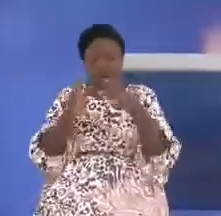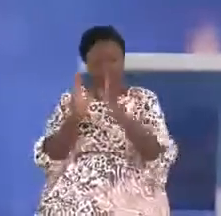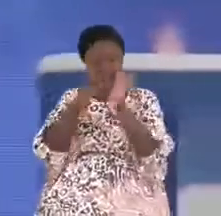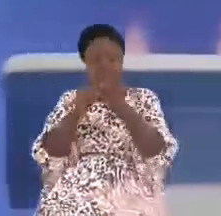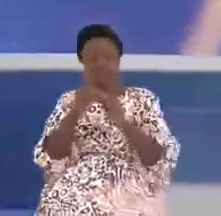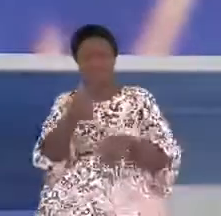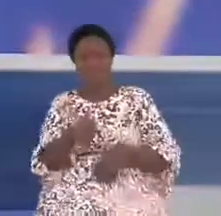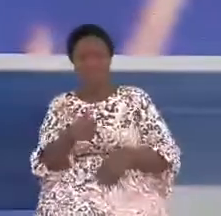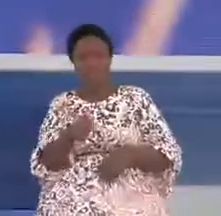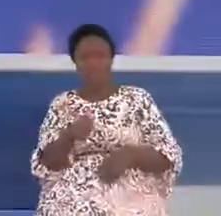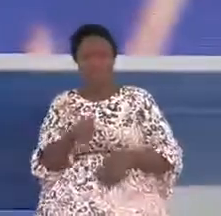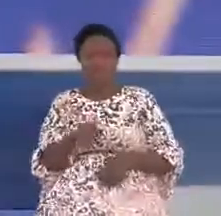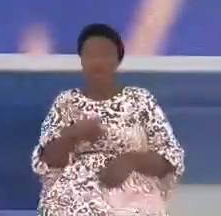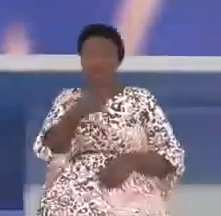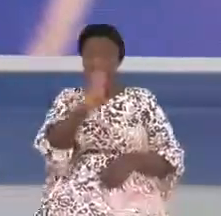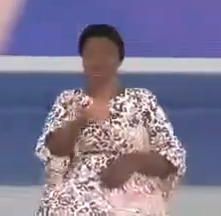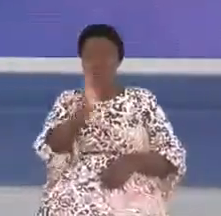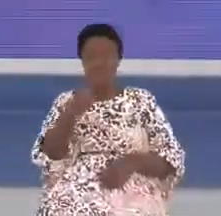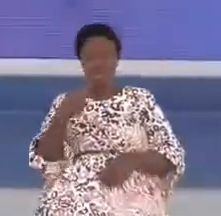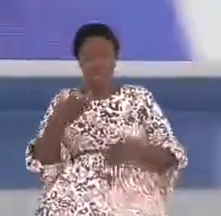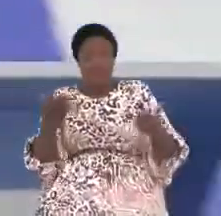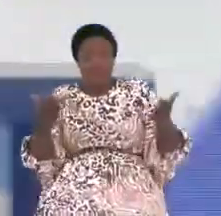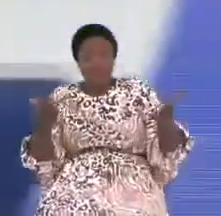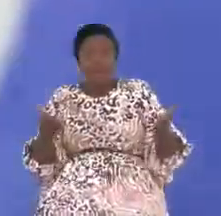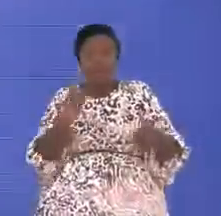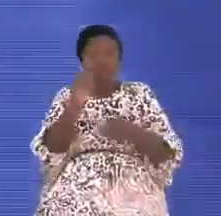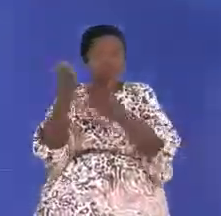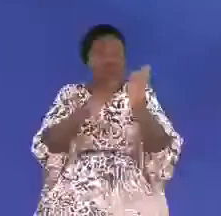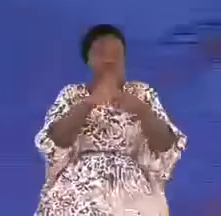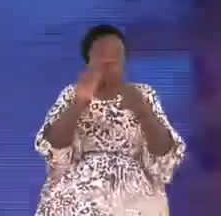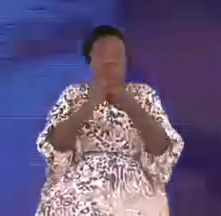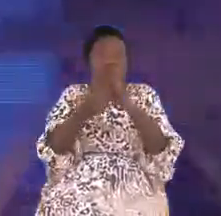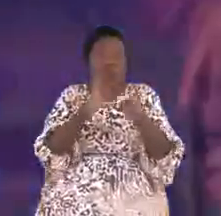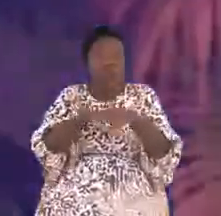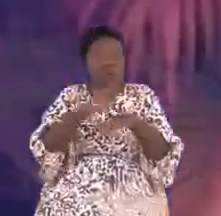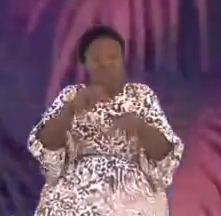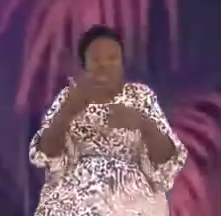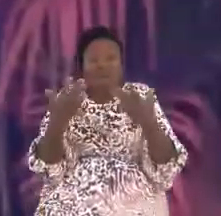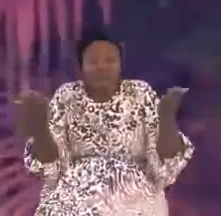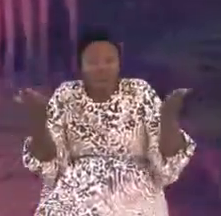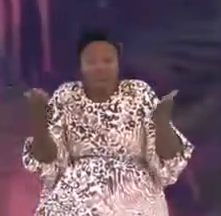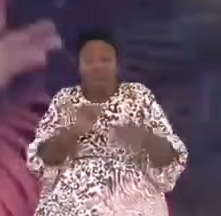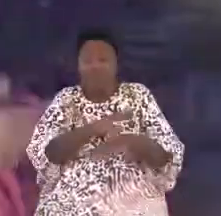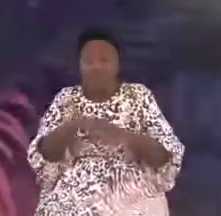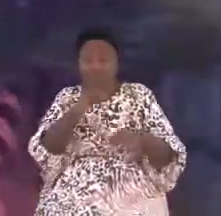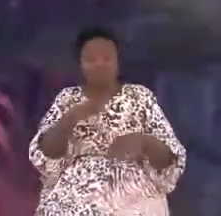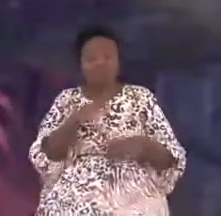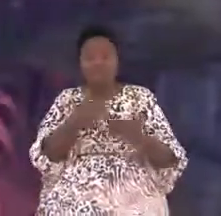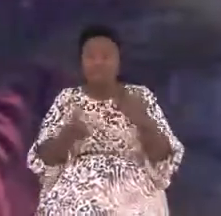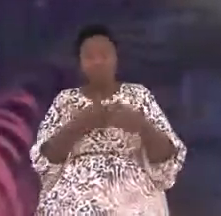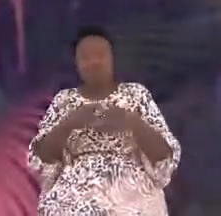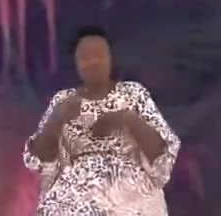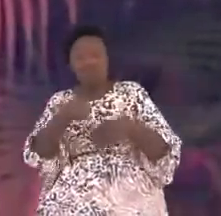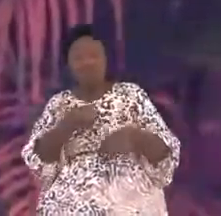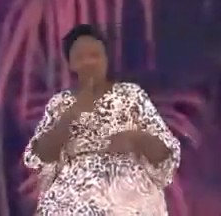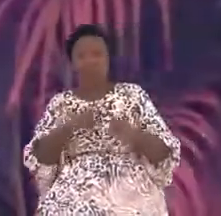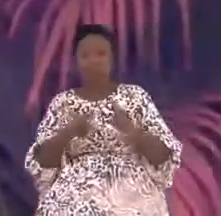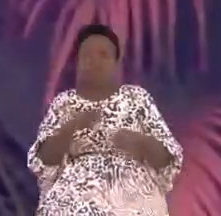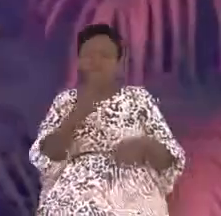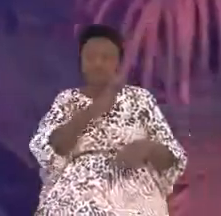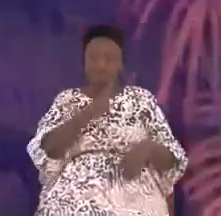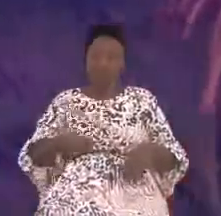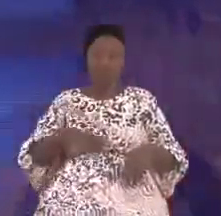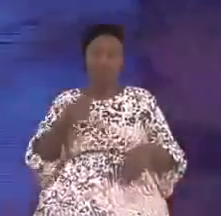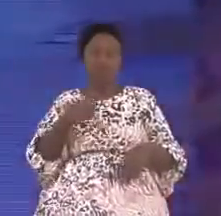the one that brought cast all the nonsense that the people were saying everyone god did not